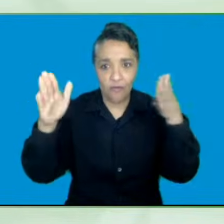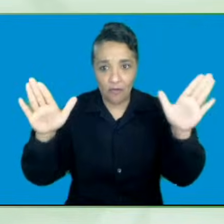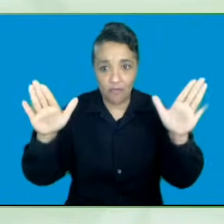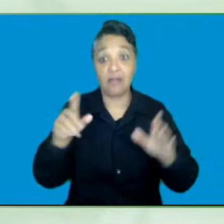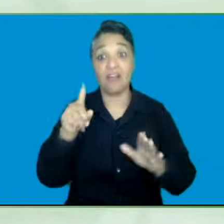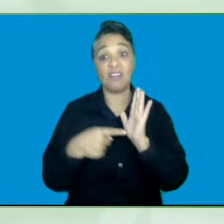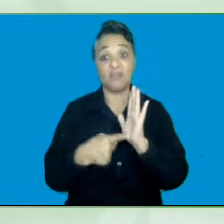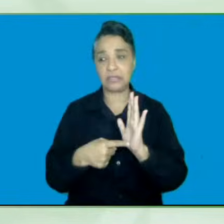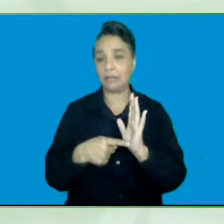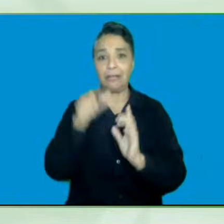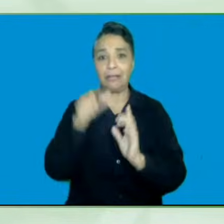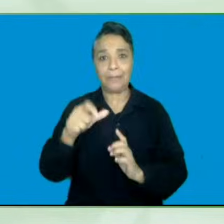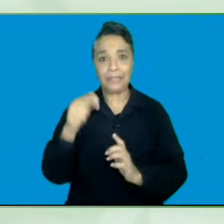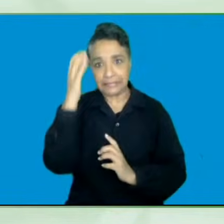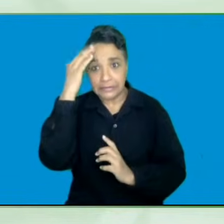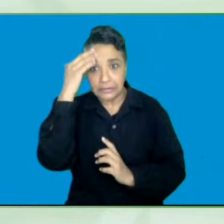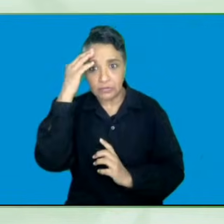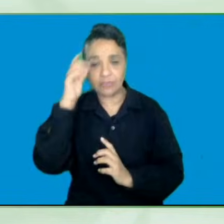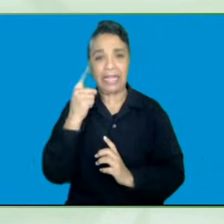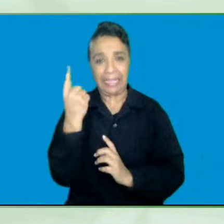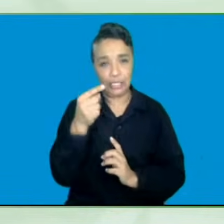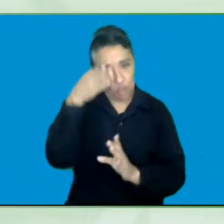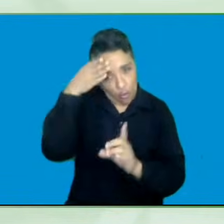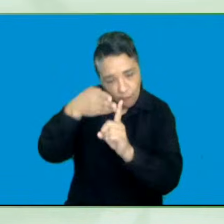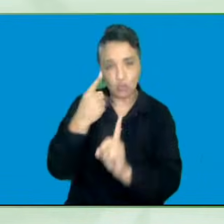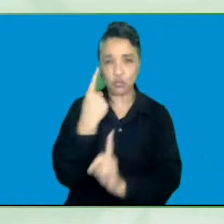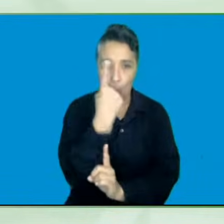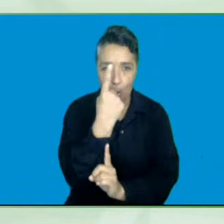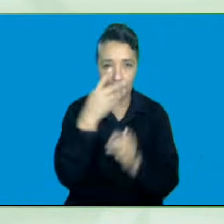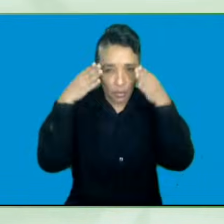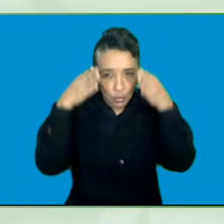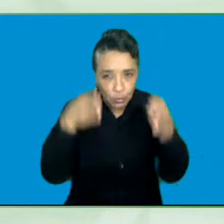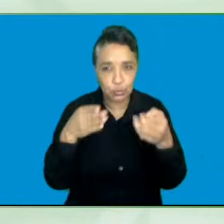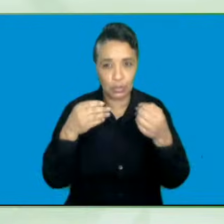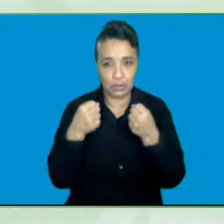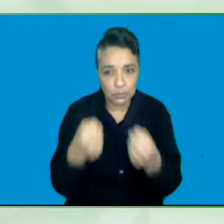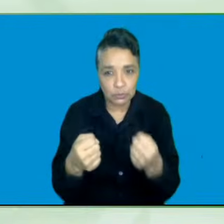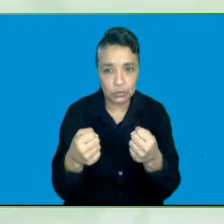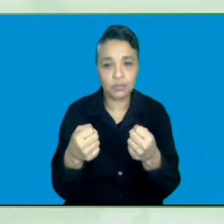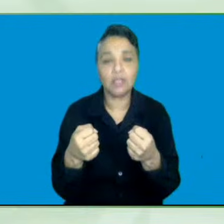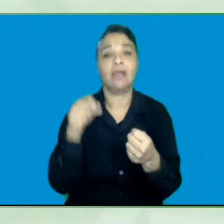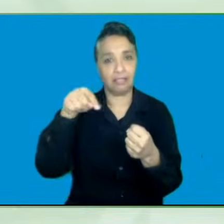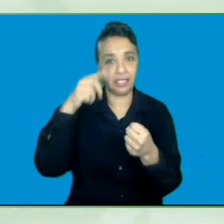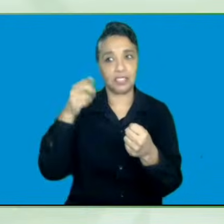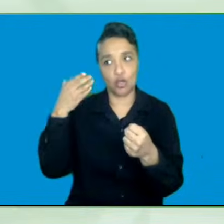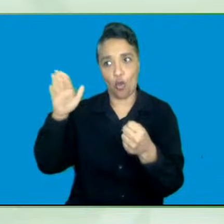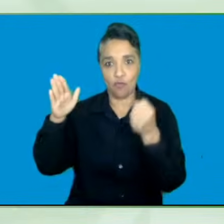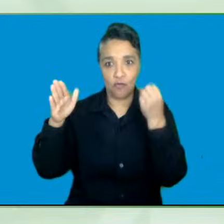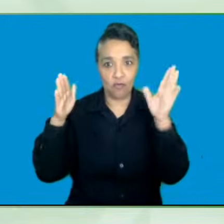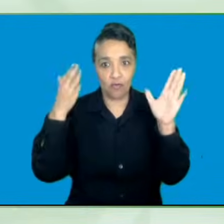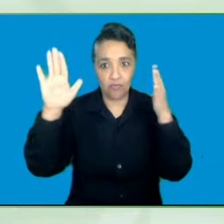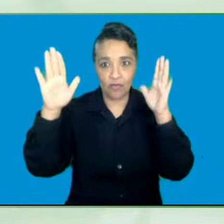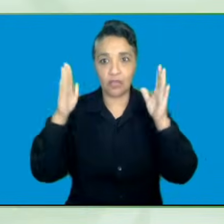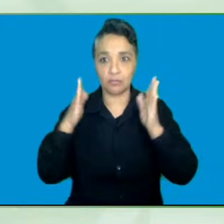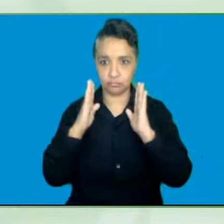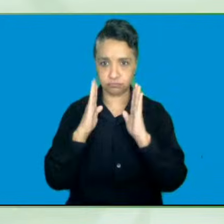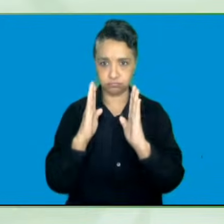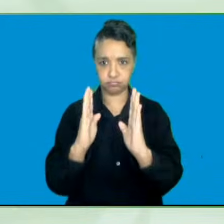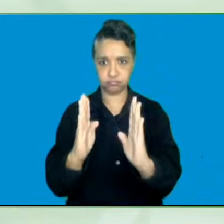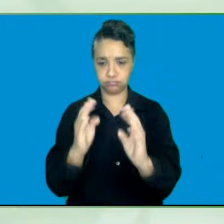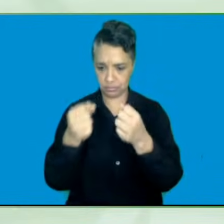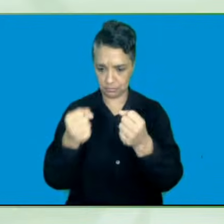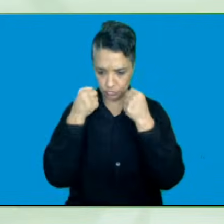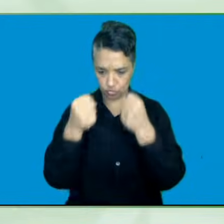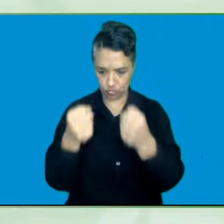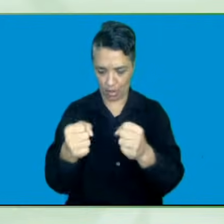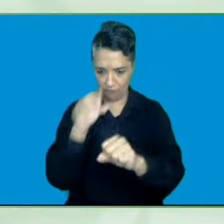experiencing overstimulation or a person who has difficulty focusing. And then as the person learns, as they learn